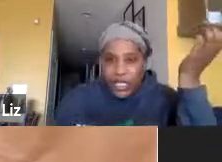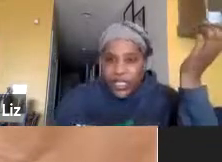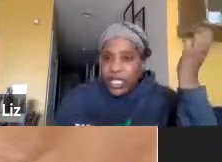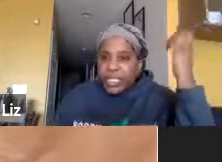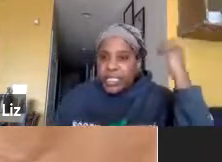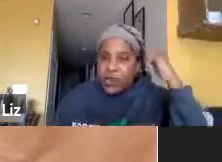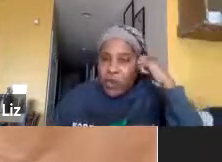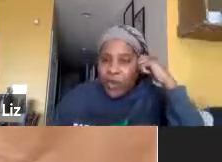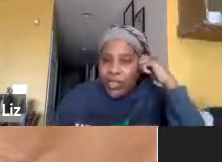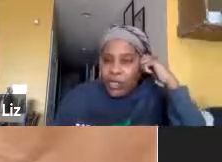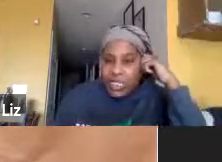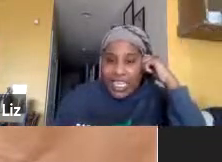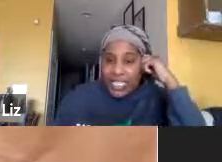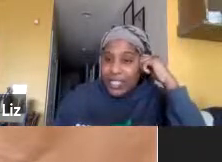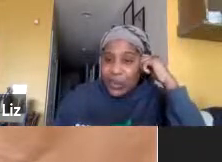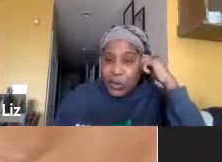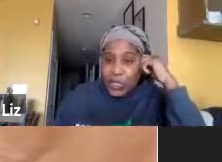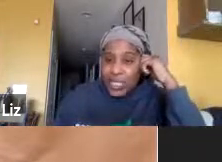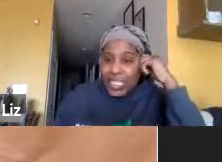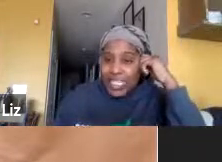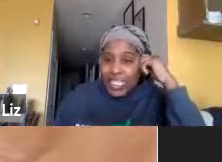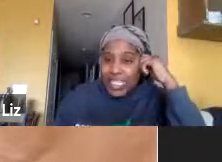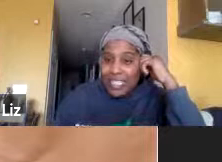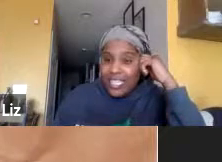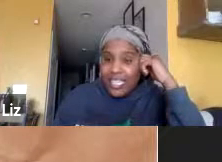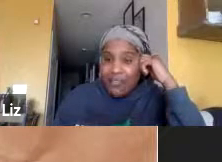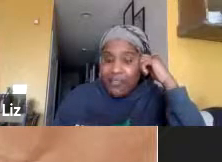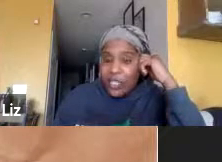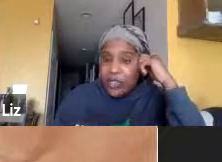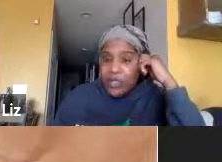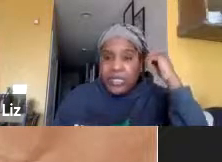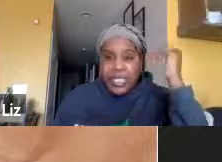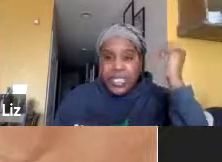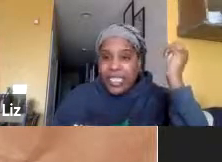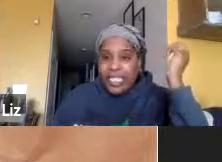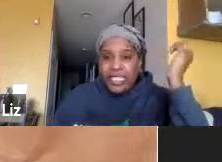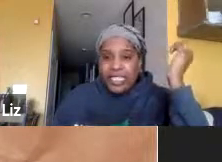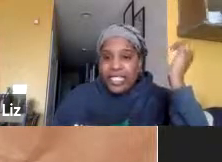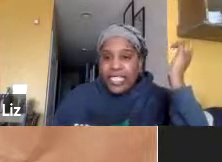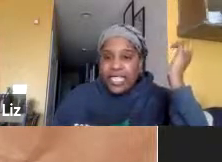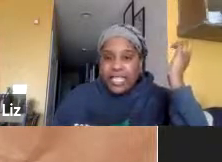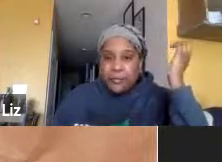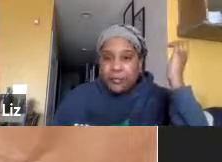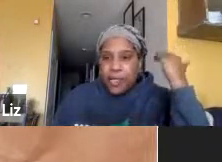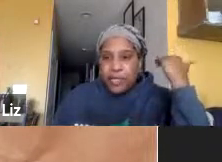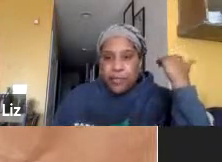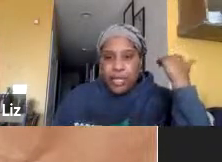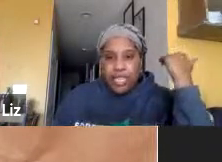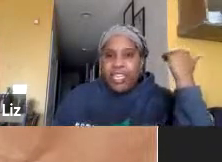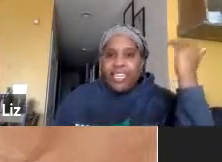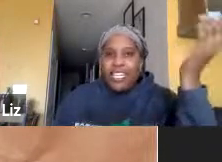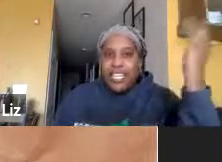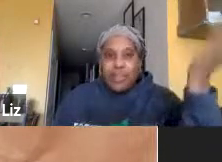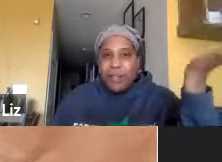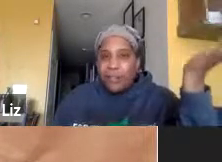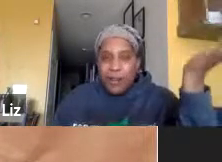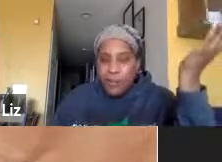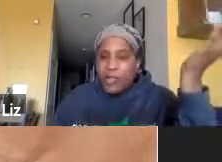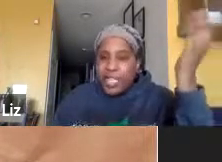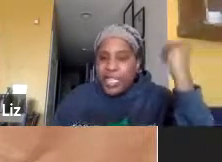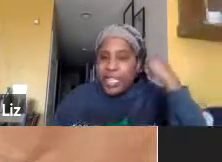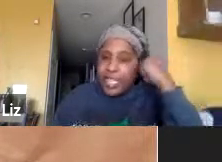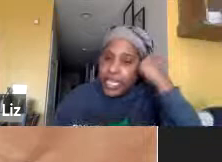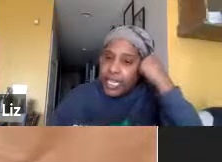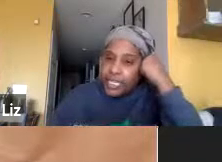Chicago winter. So it wound up just getting stored in vehicles and on my on my